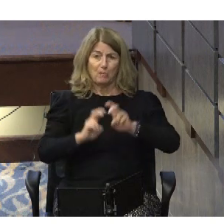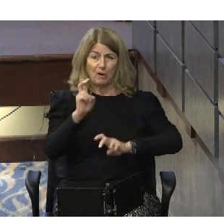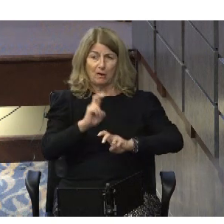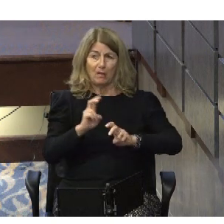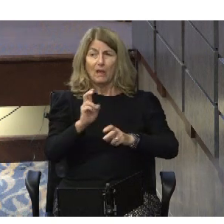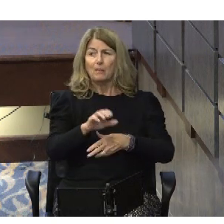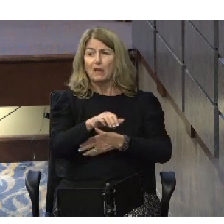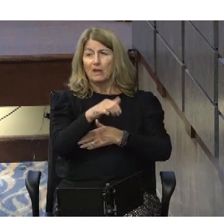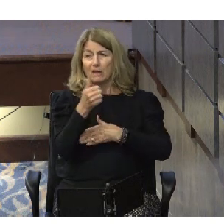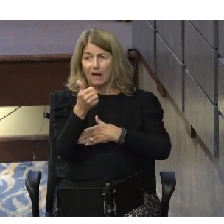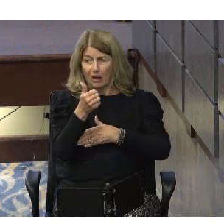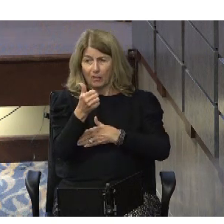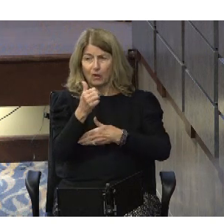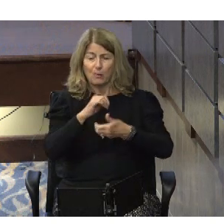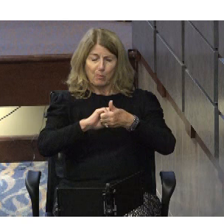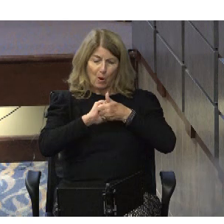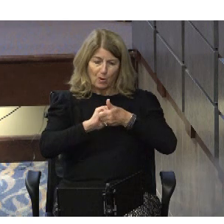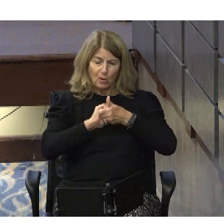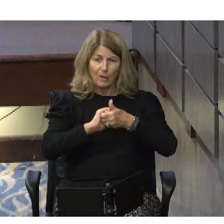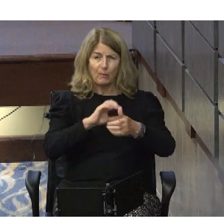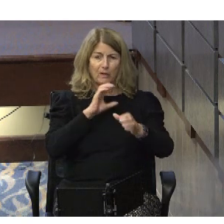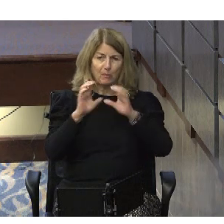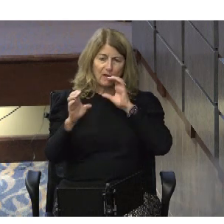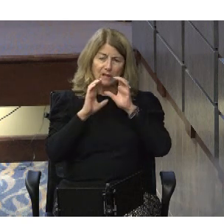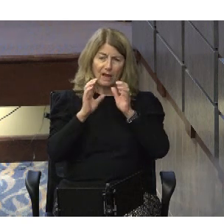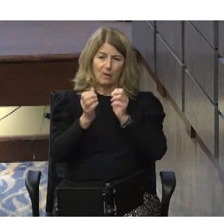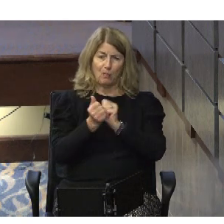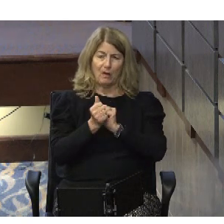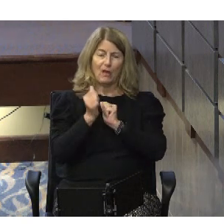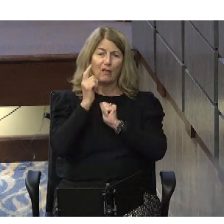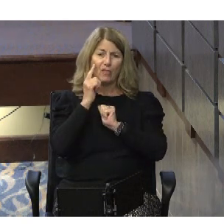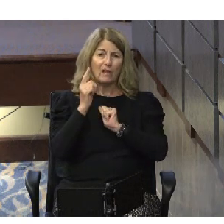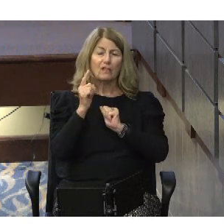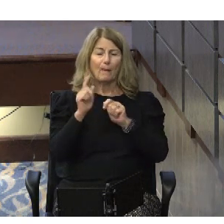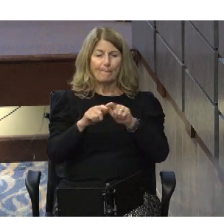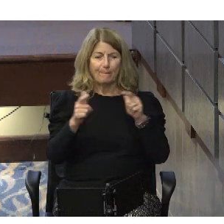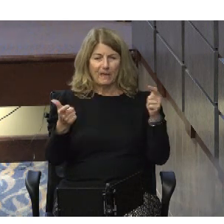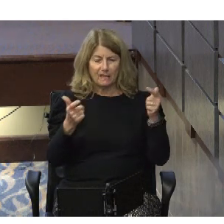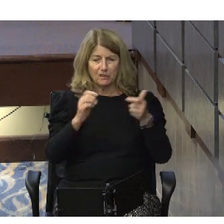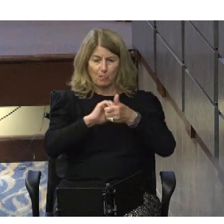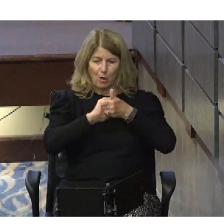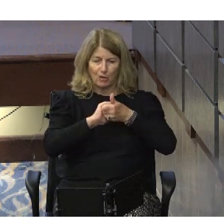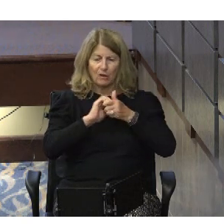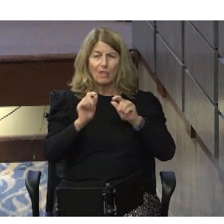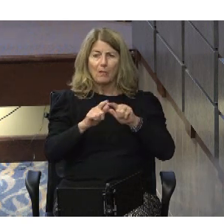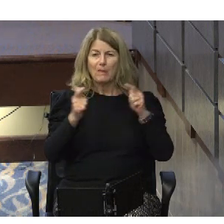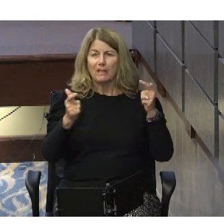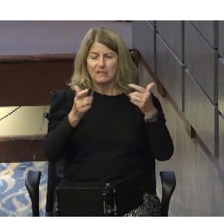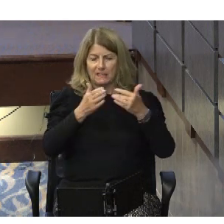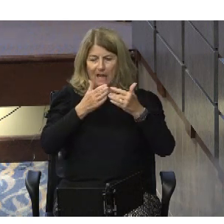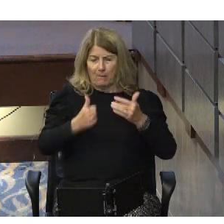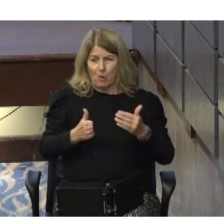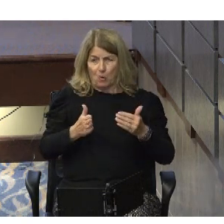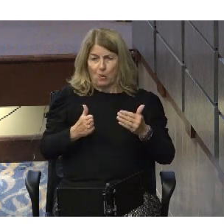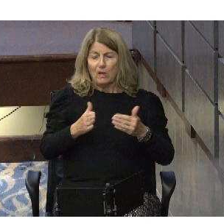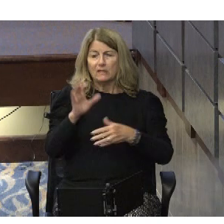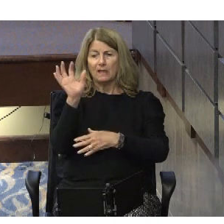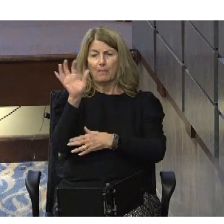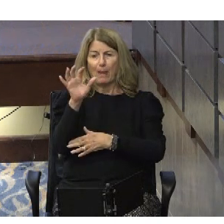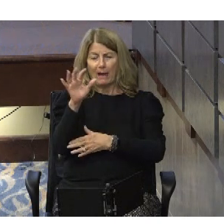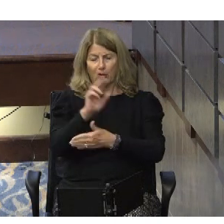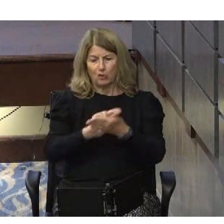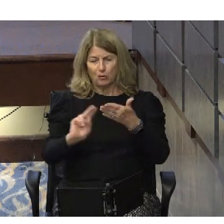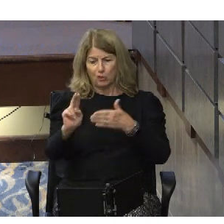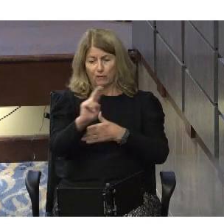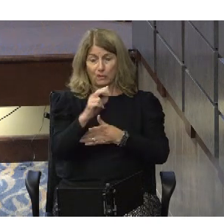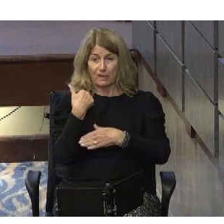into communication with as this project moves forward. I think the biggest partner and the biggest neighbor, the biggest organization, is Baylor University, and